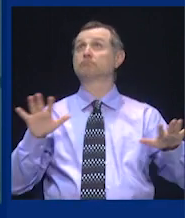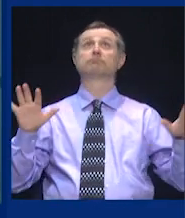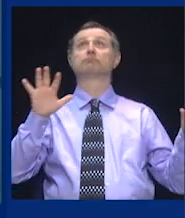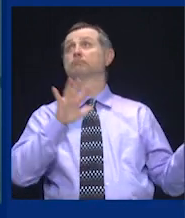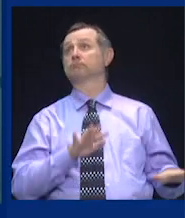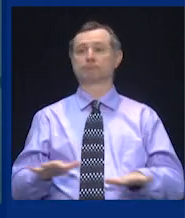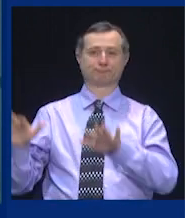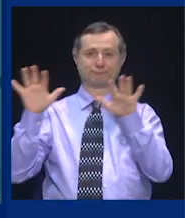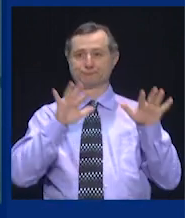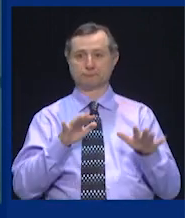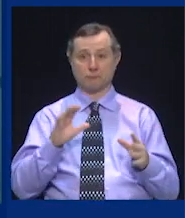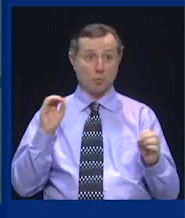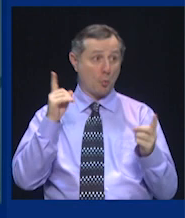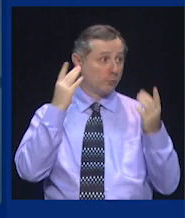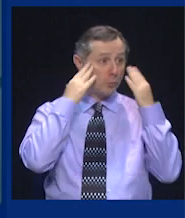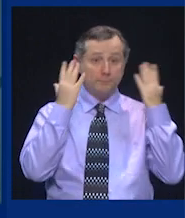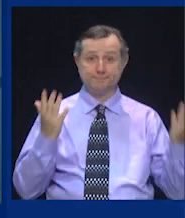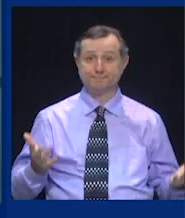Nobody knows.